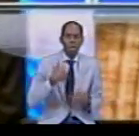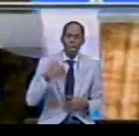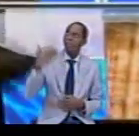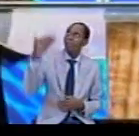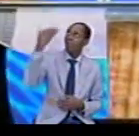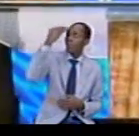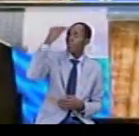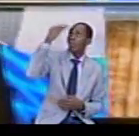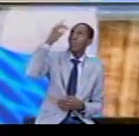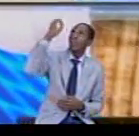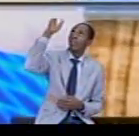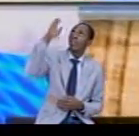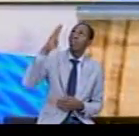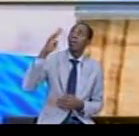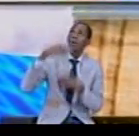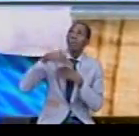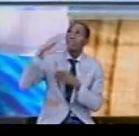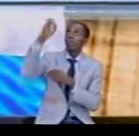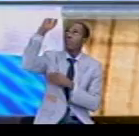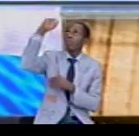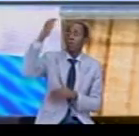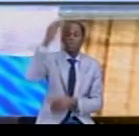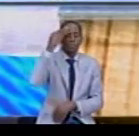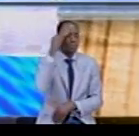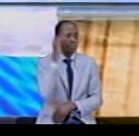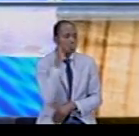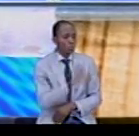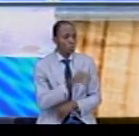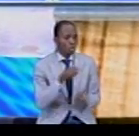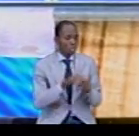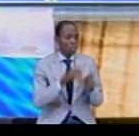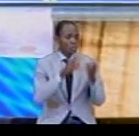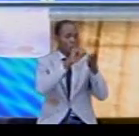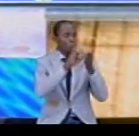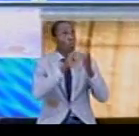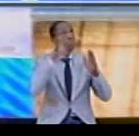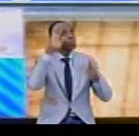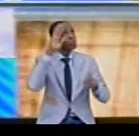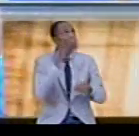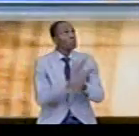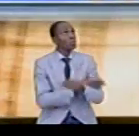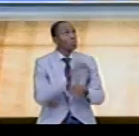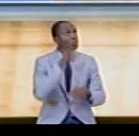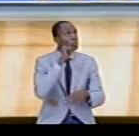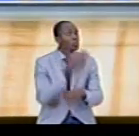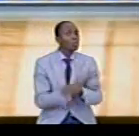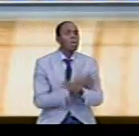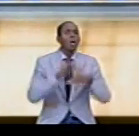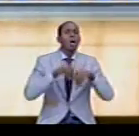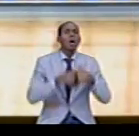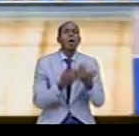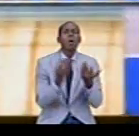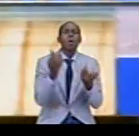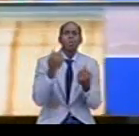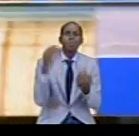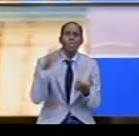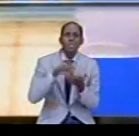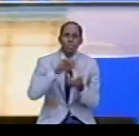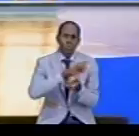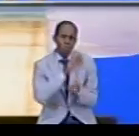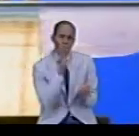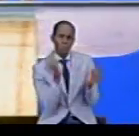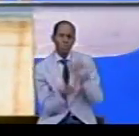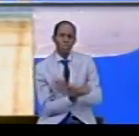and after God knew you as his own child how turn you again to the